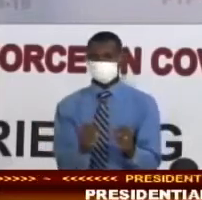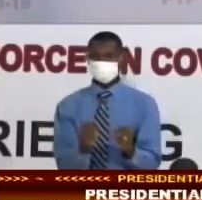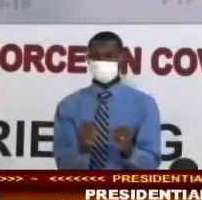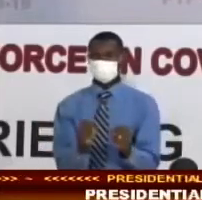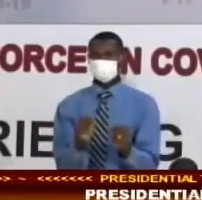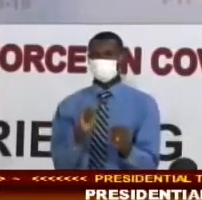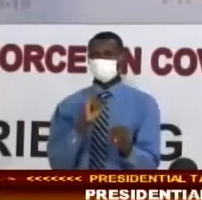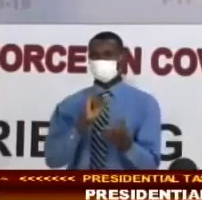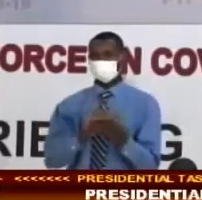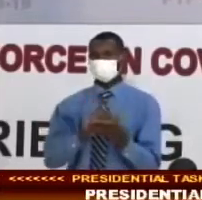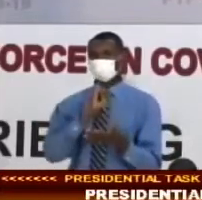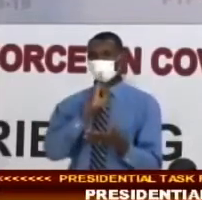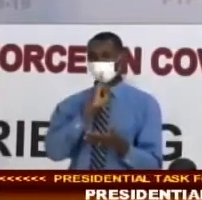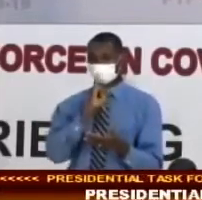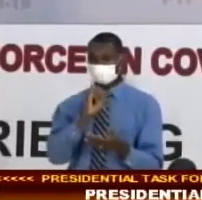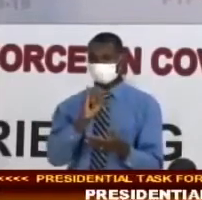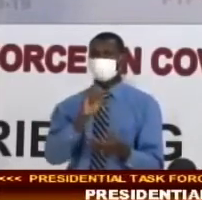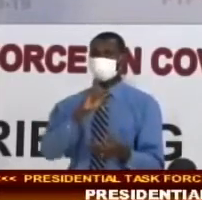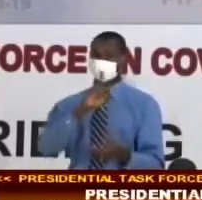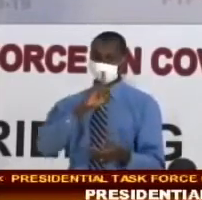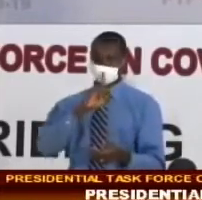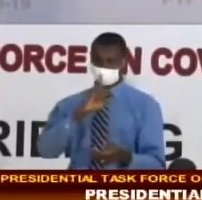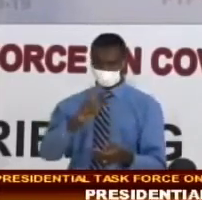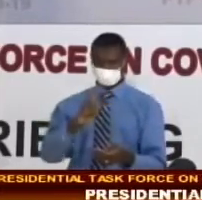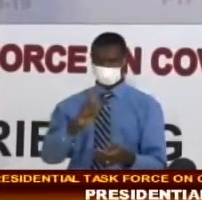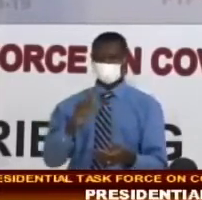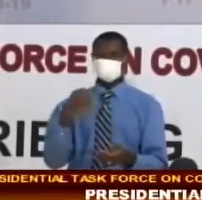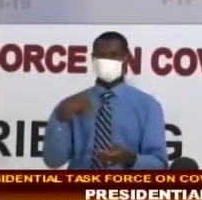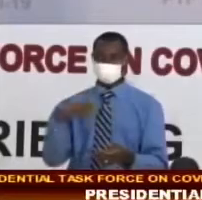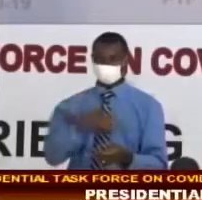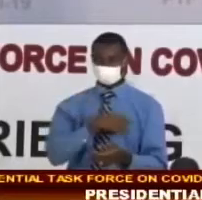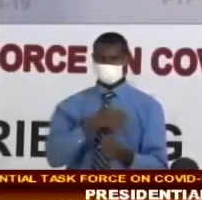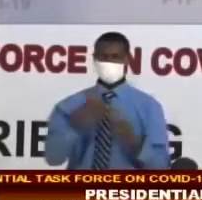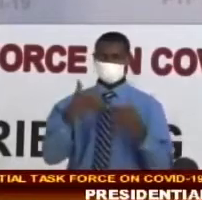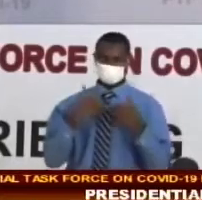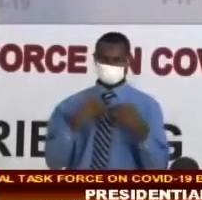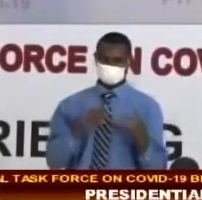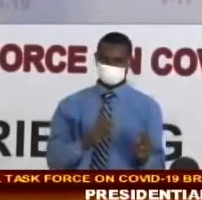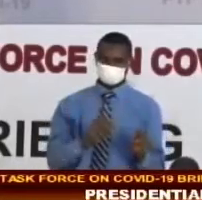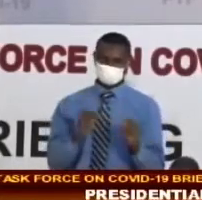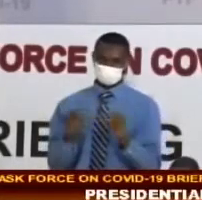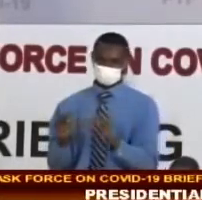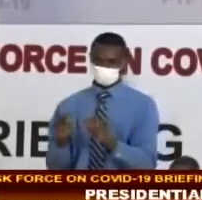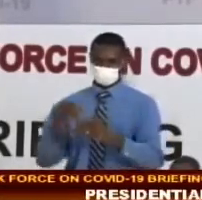is inevitable because we have moved into